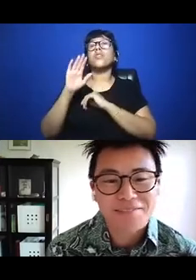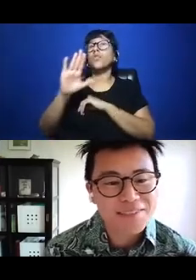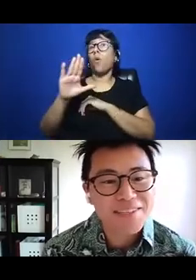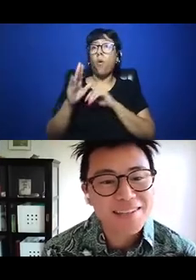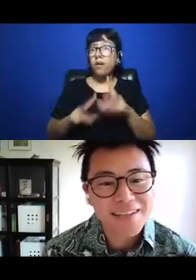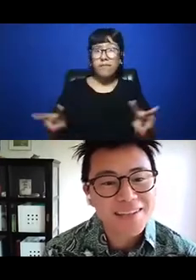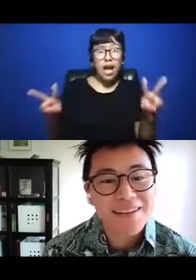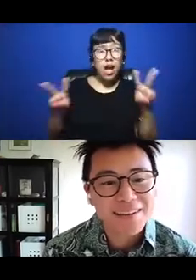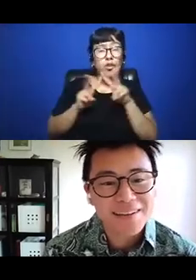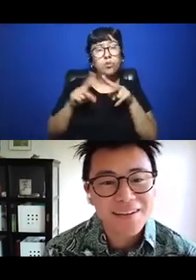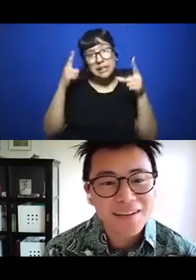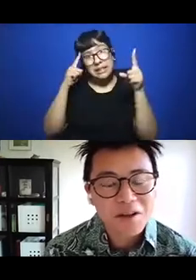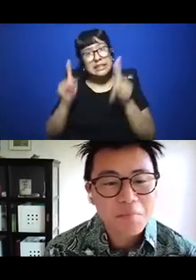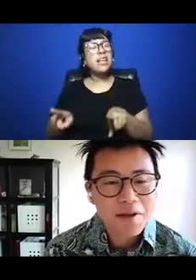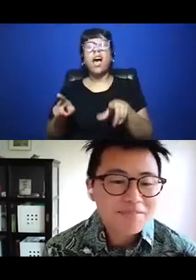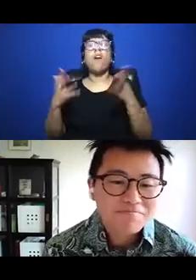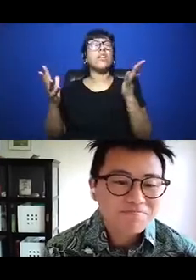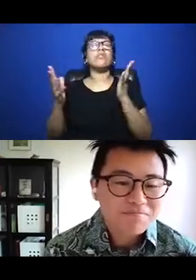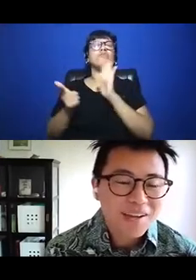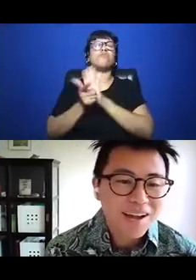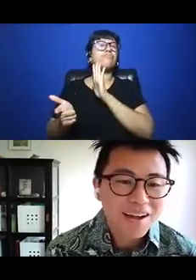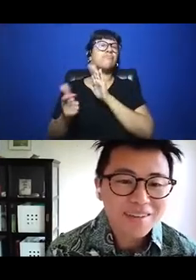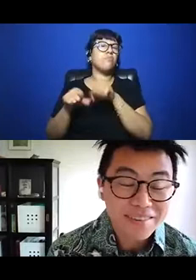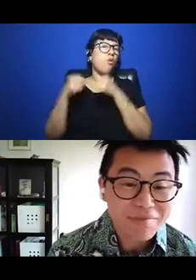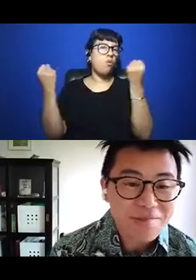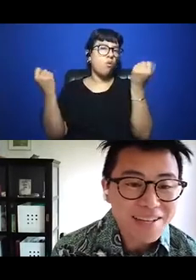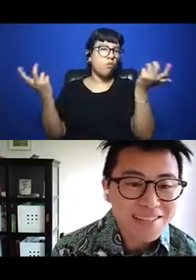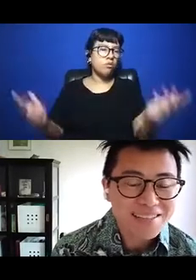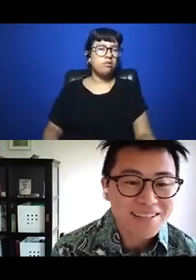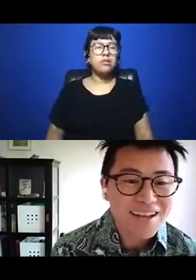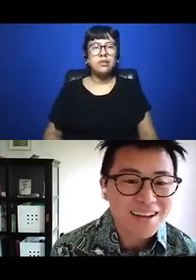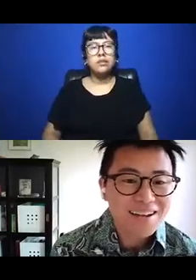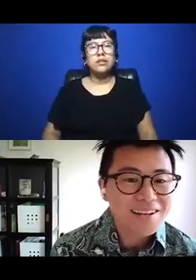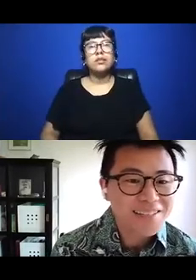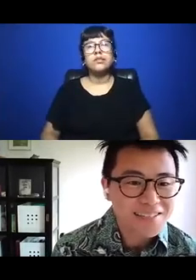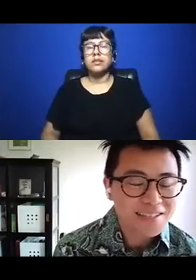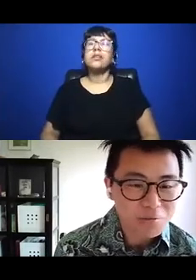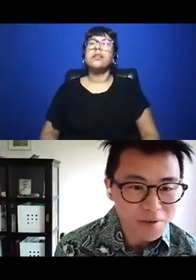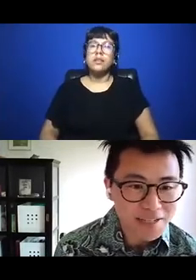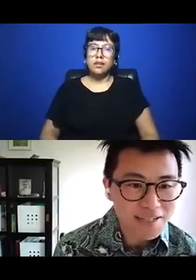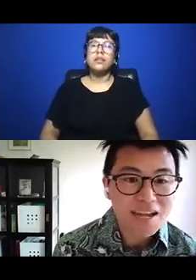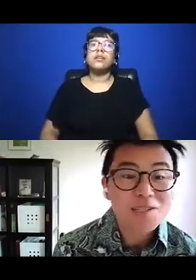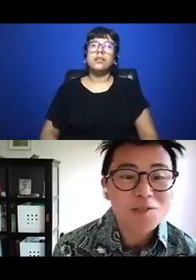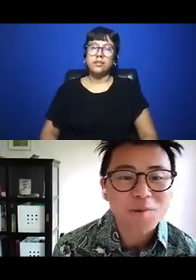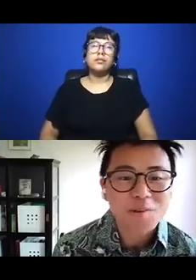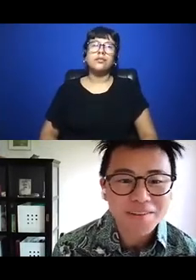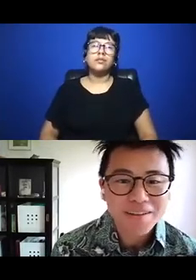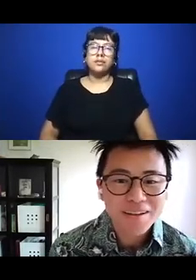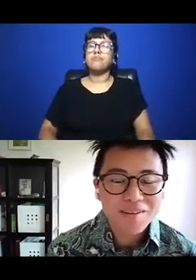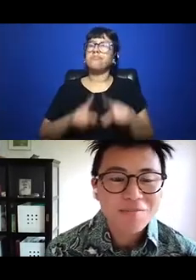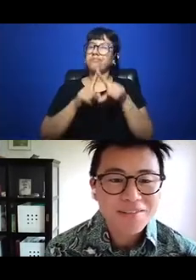values around consent and data. But maybe that's, yeah, and it's really